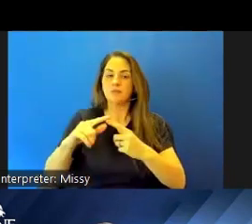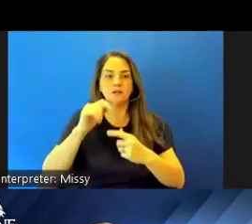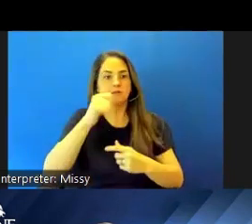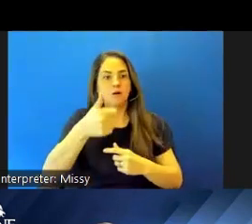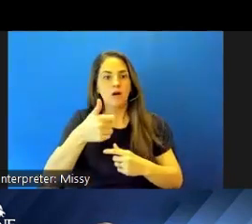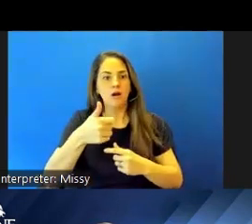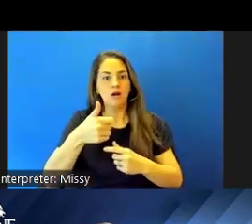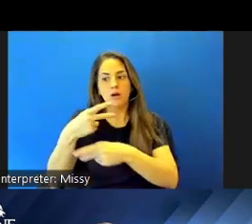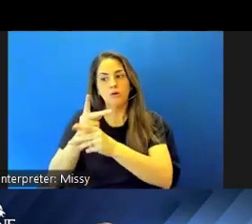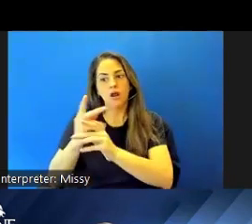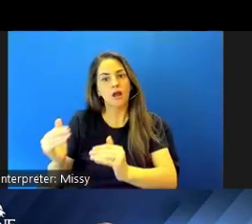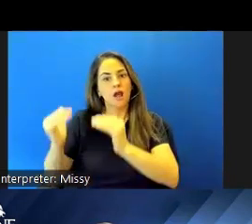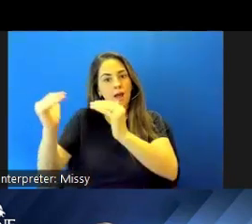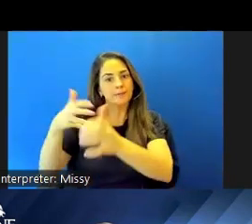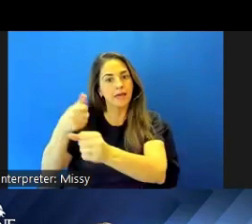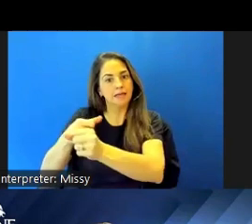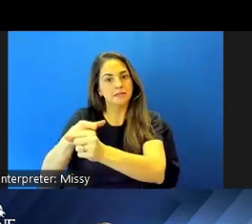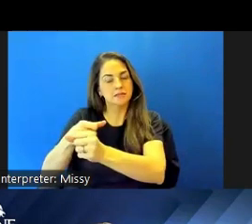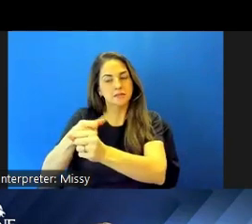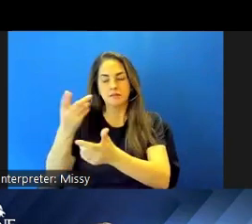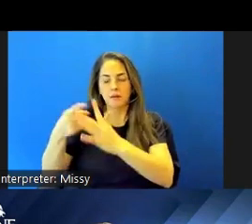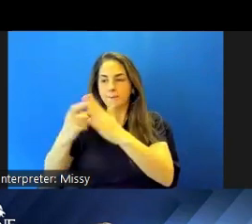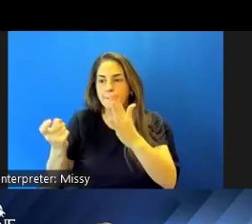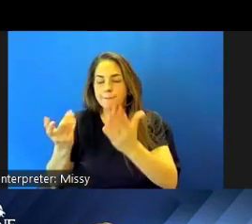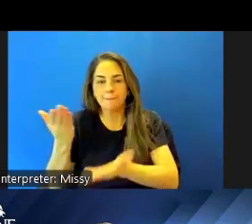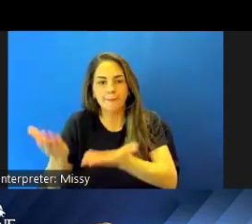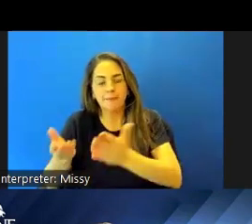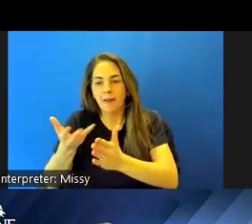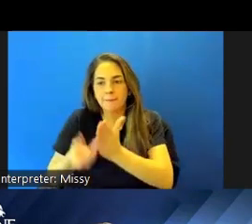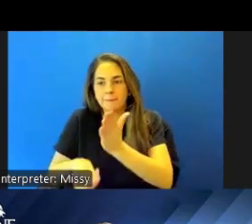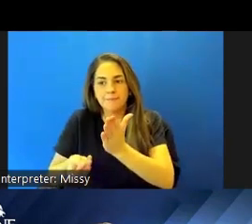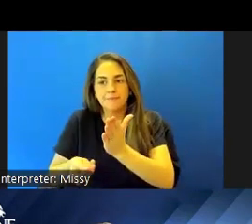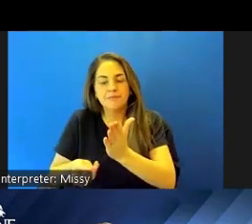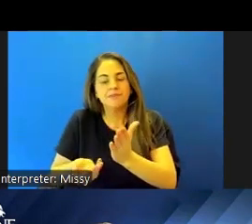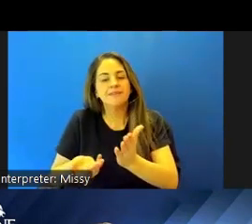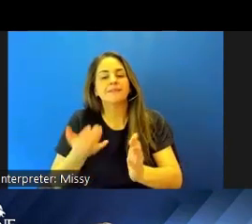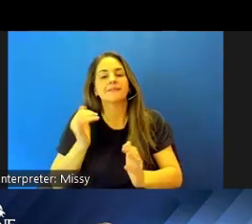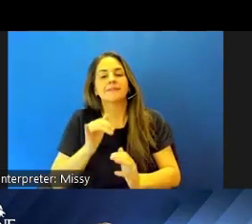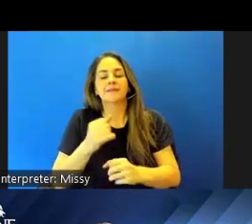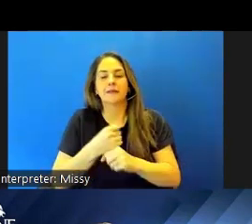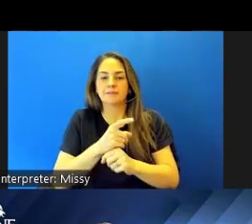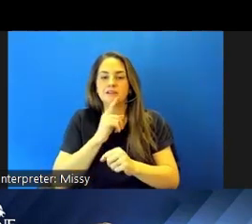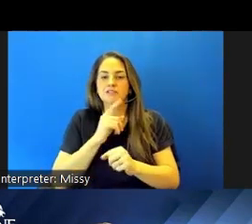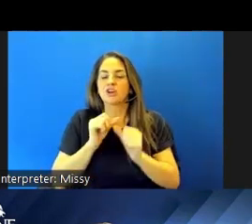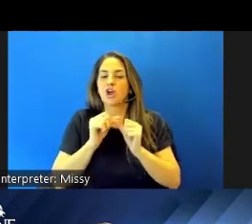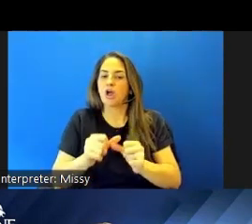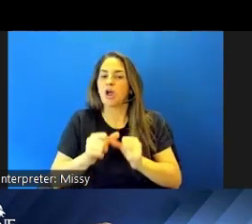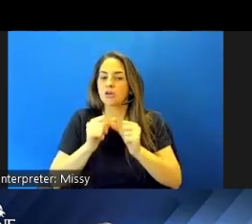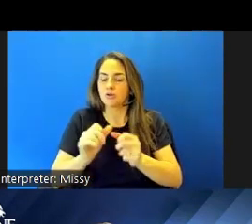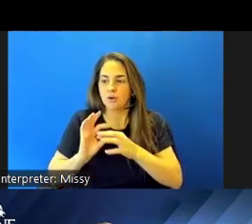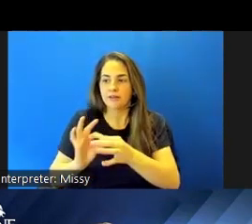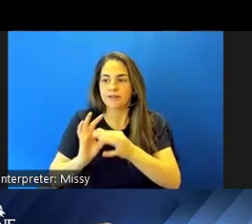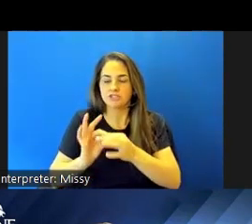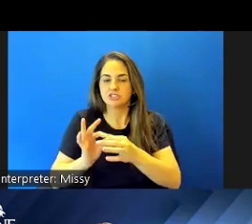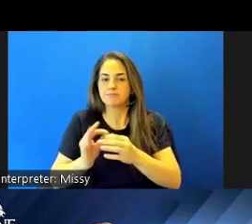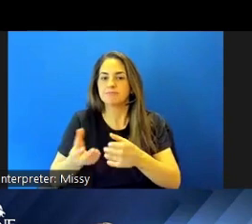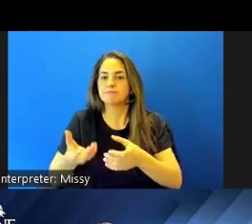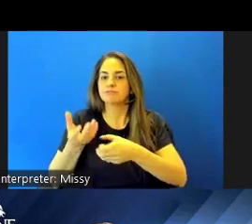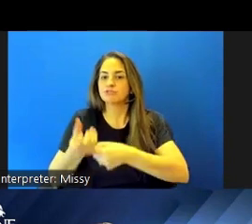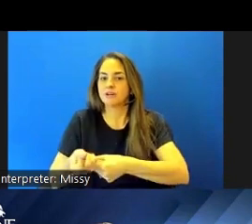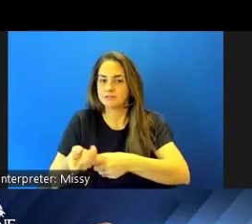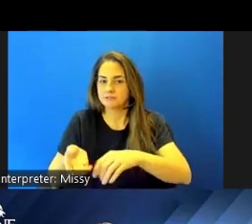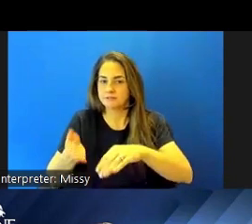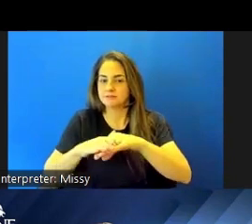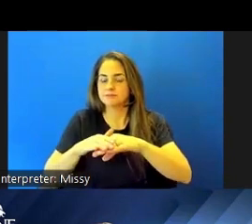update, it might not be there in the same way. So making sure that you have that ongoing relationship and really building the trust and